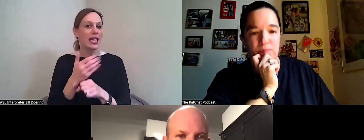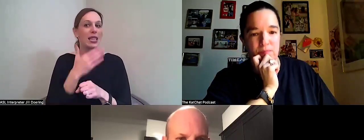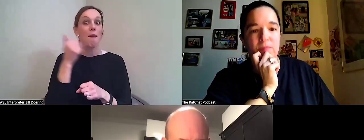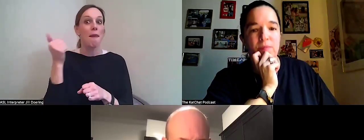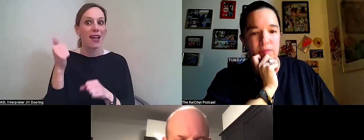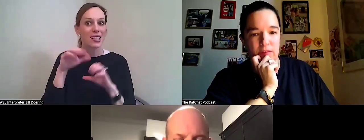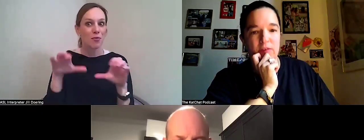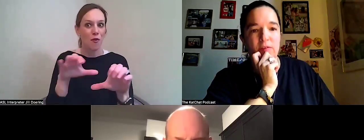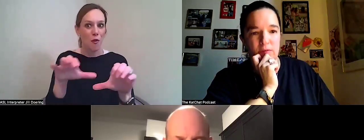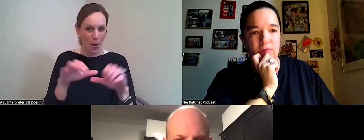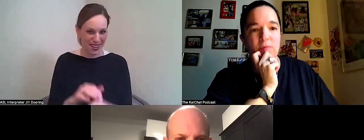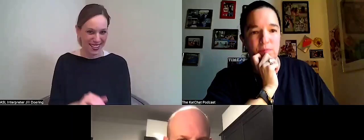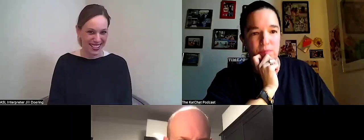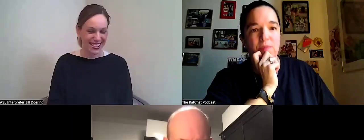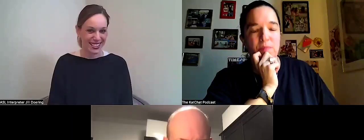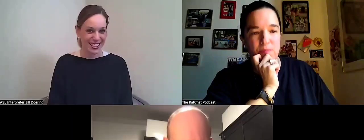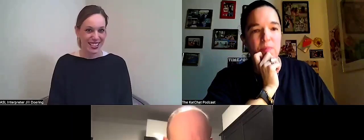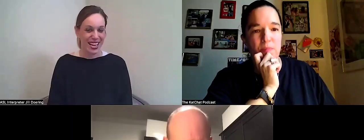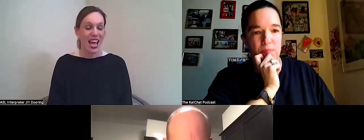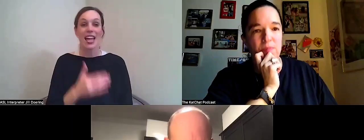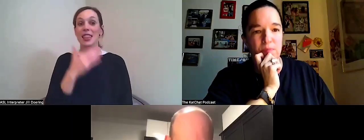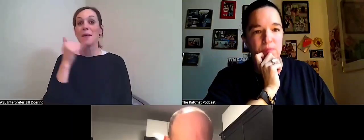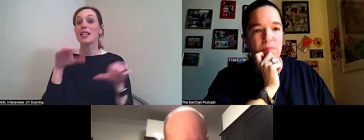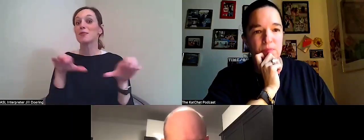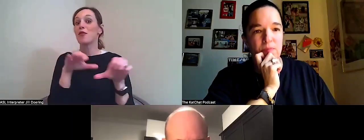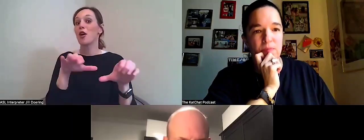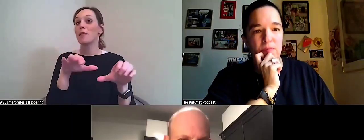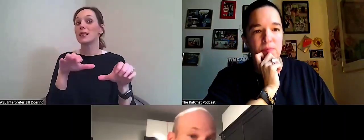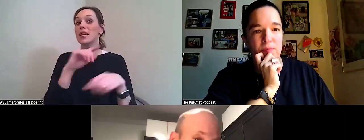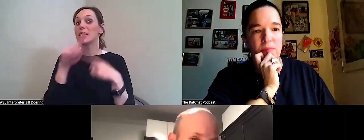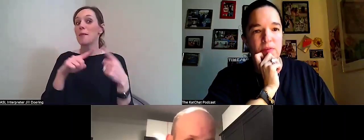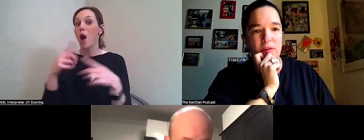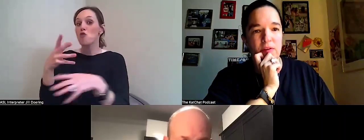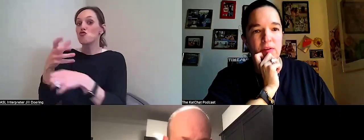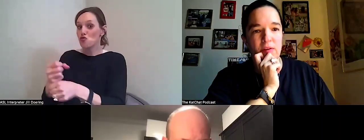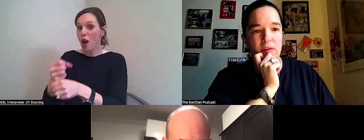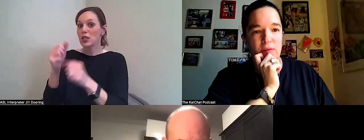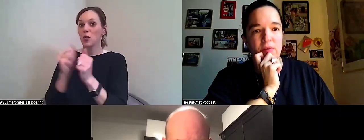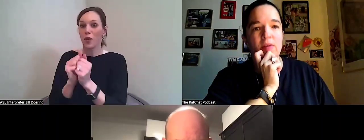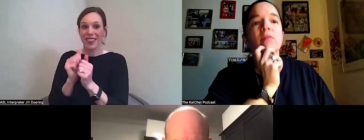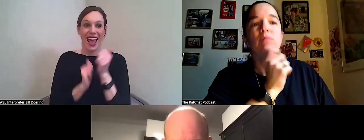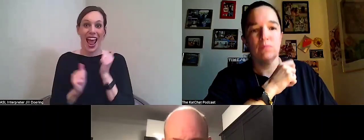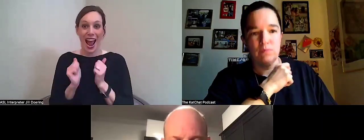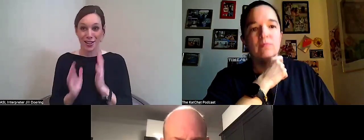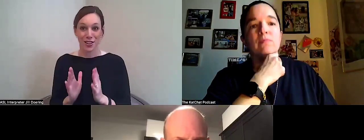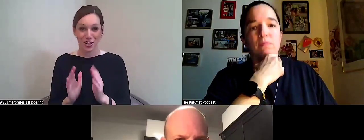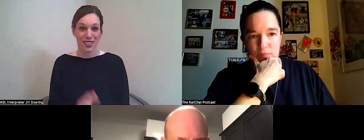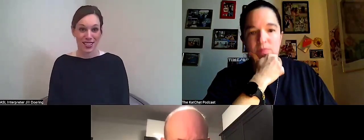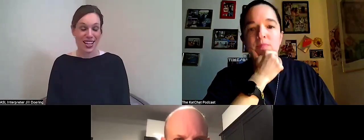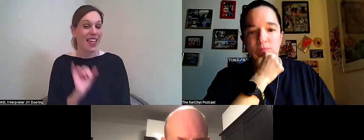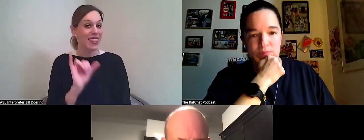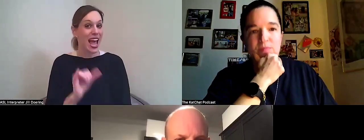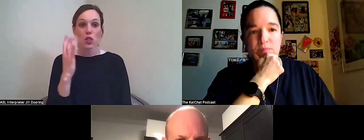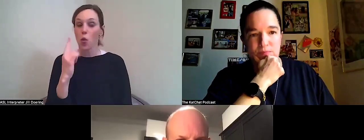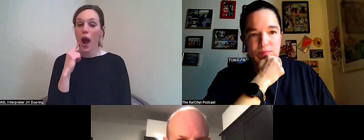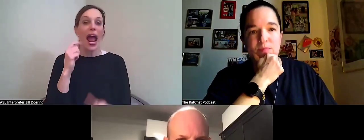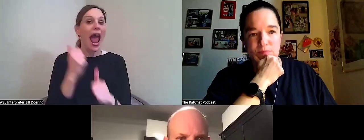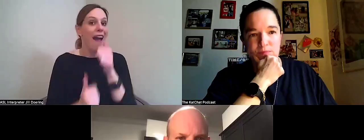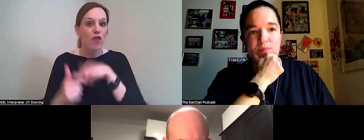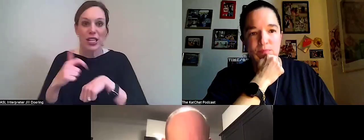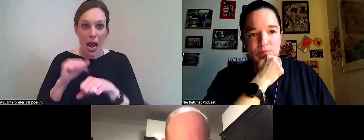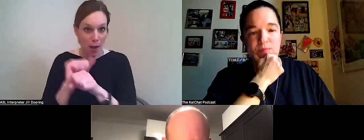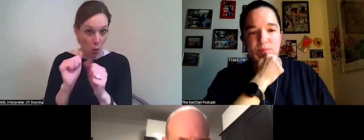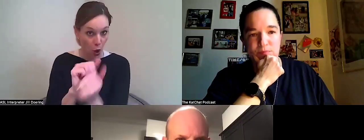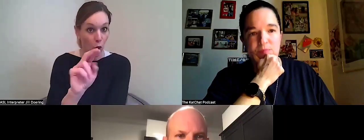in order to do that, it's all about trust with the actors. And again, that's why every time I work with Nikki DeLoche,